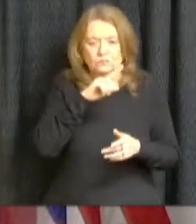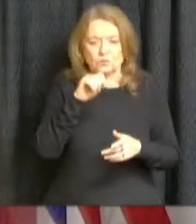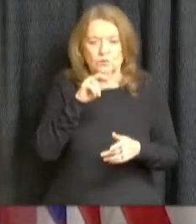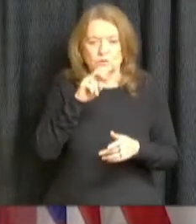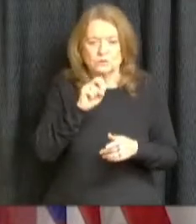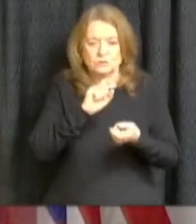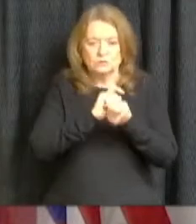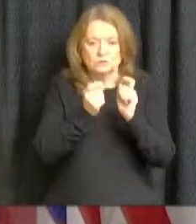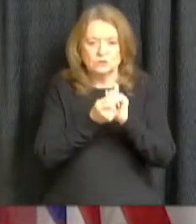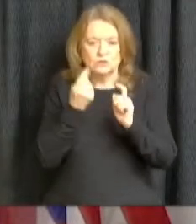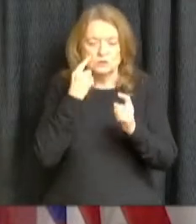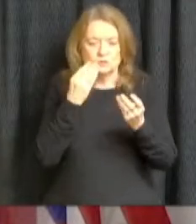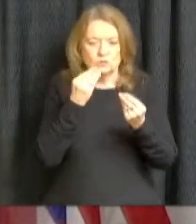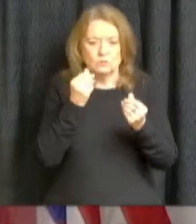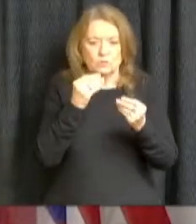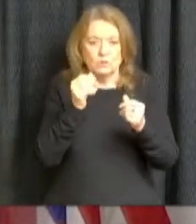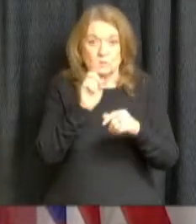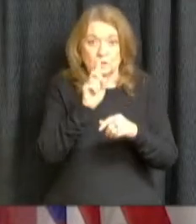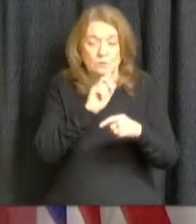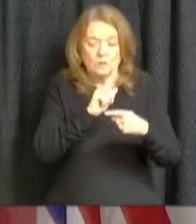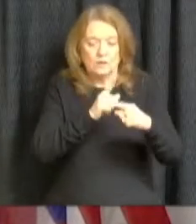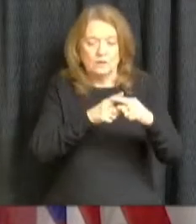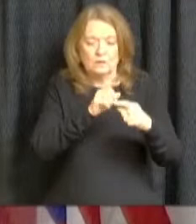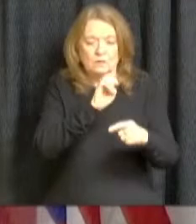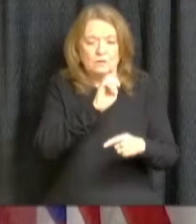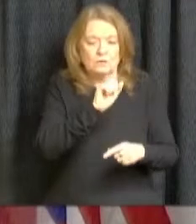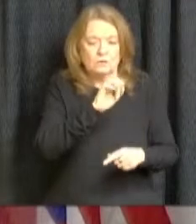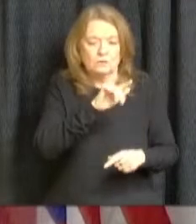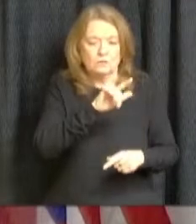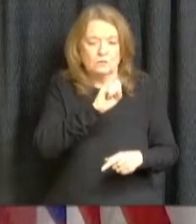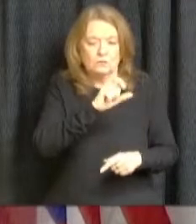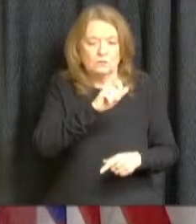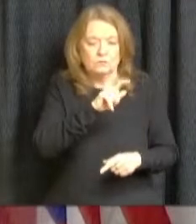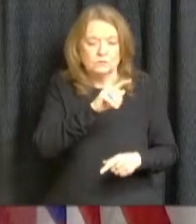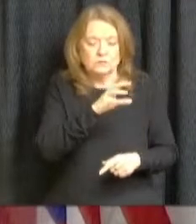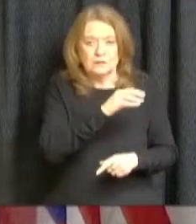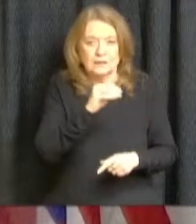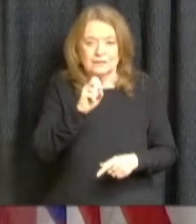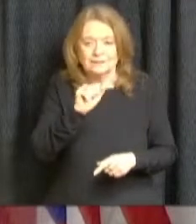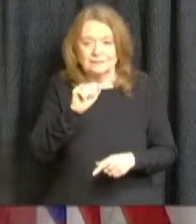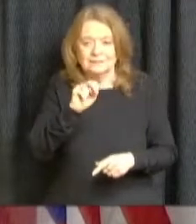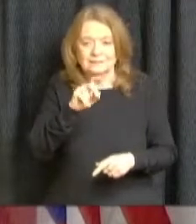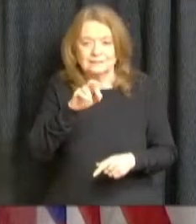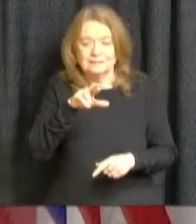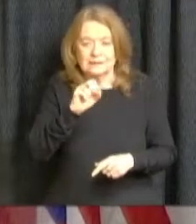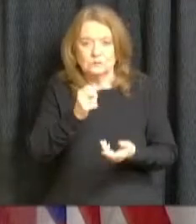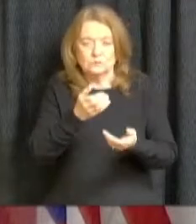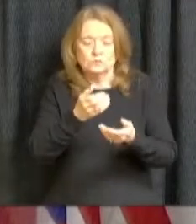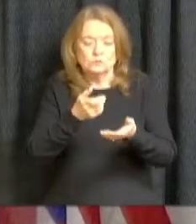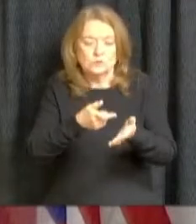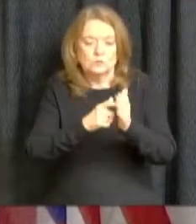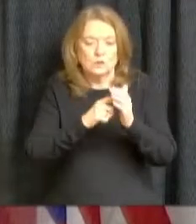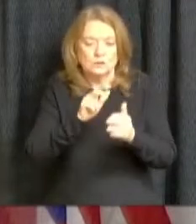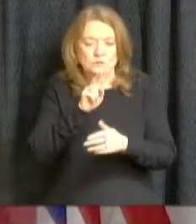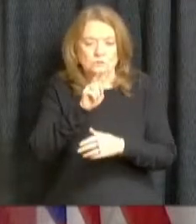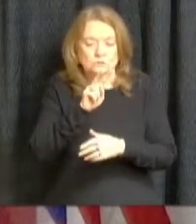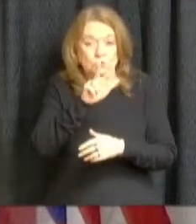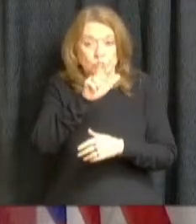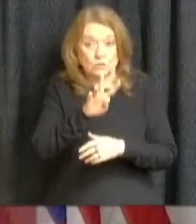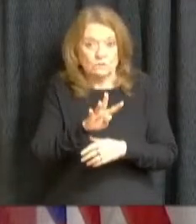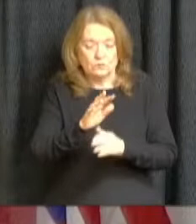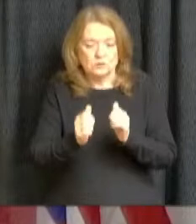change for property located at the intersection of Earl Slate Road and Sanders Road. It requires a 3/4 majority for us to